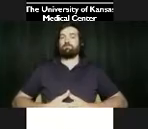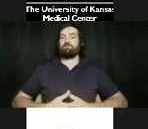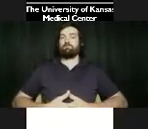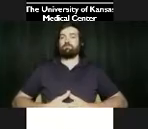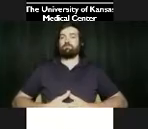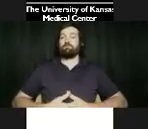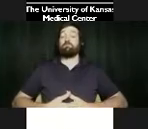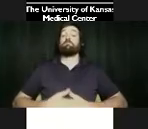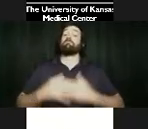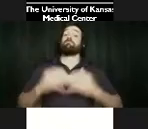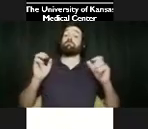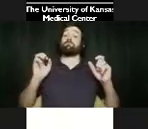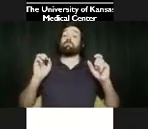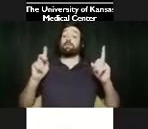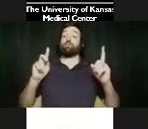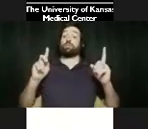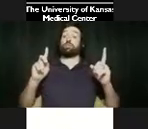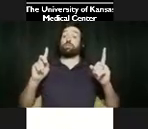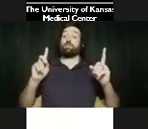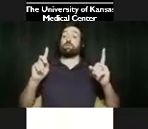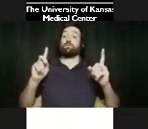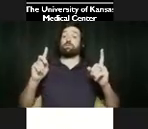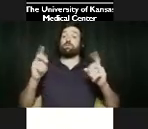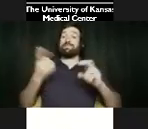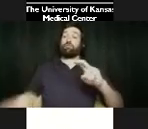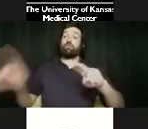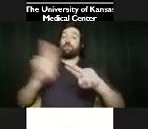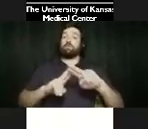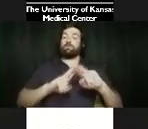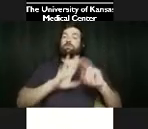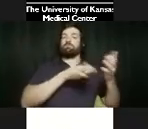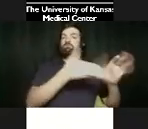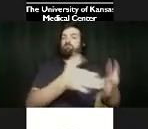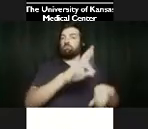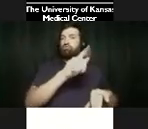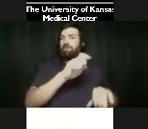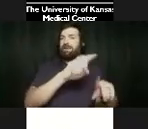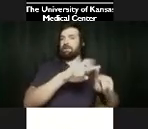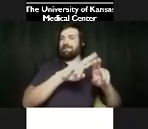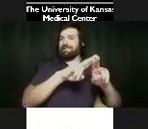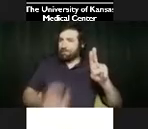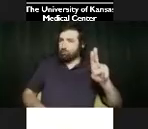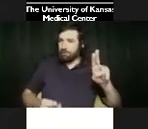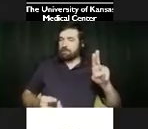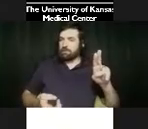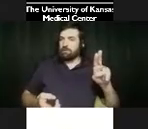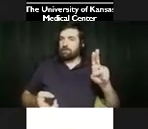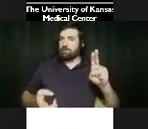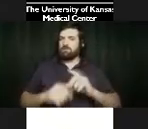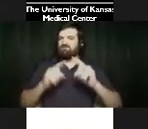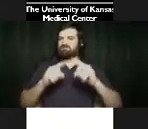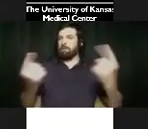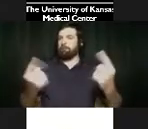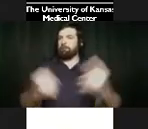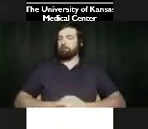So as education years increase, mortality decreases. It's an inverse relationship, actually.